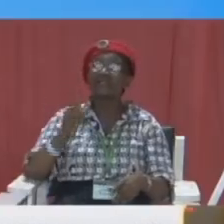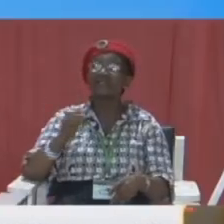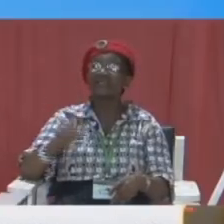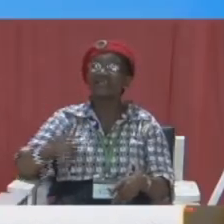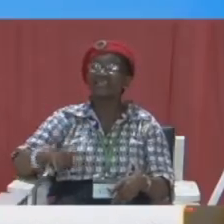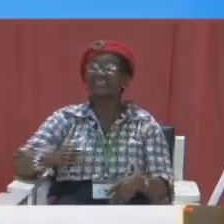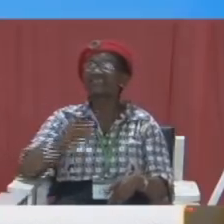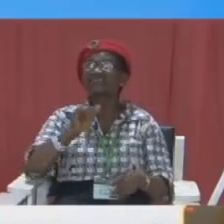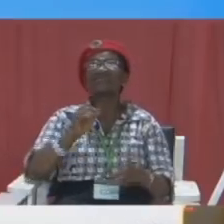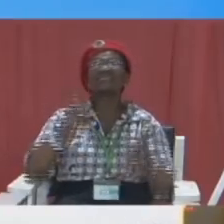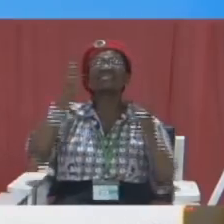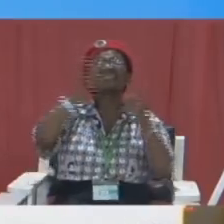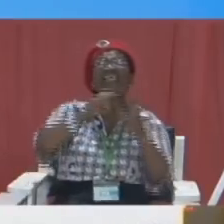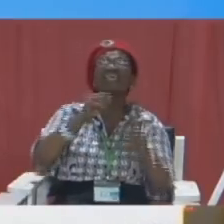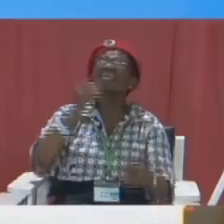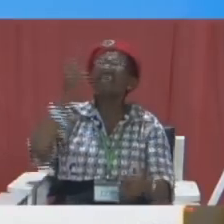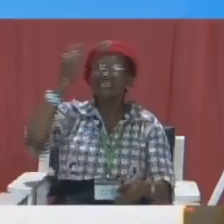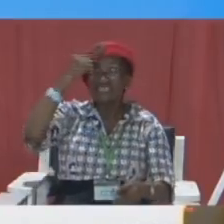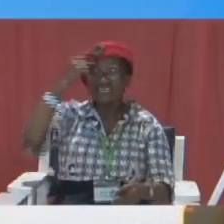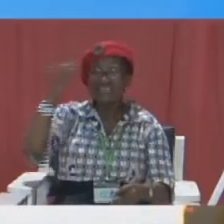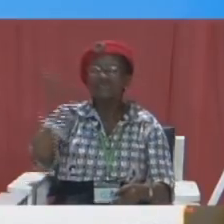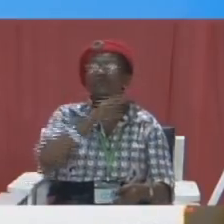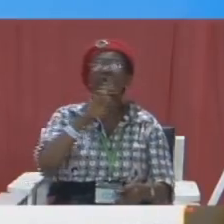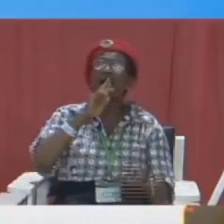ti won ba ti sele tan wa ro pa la lo la.